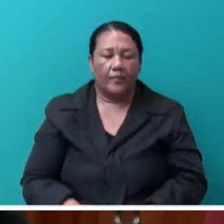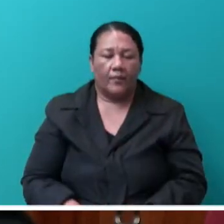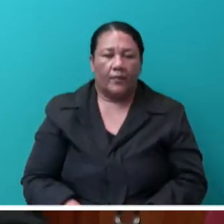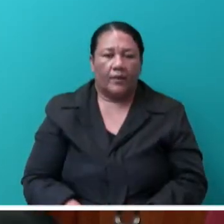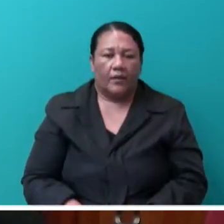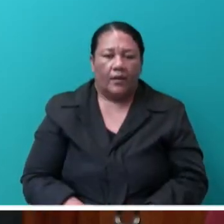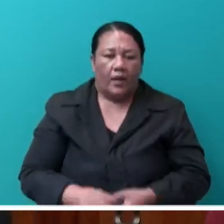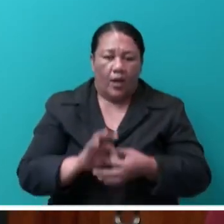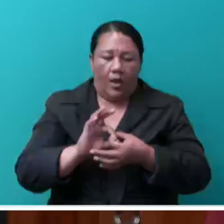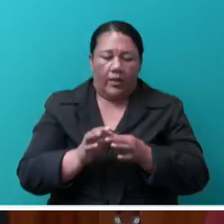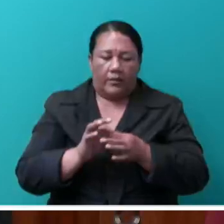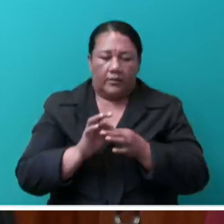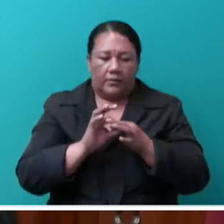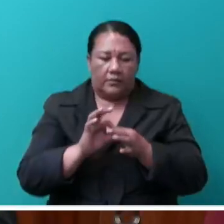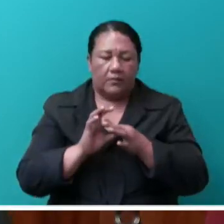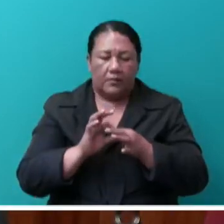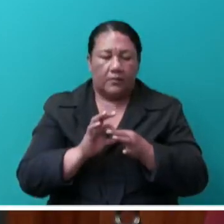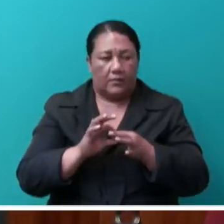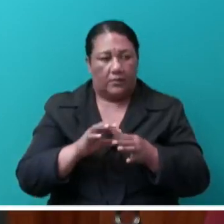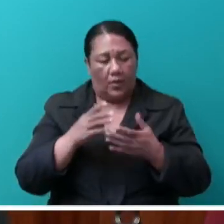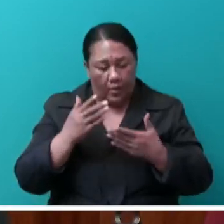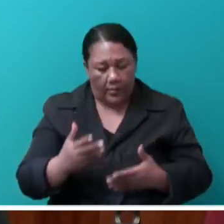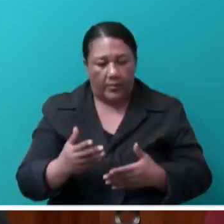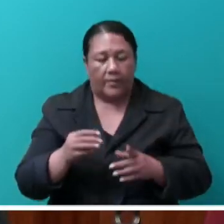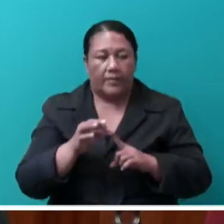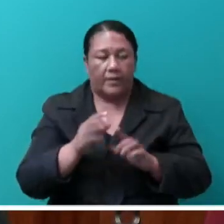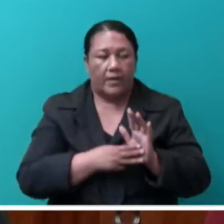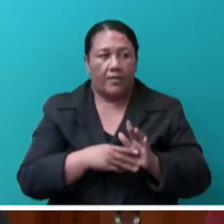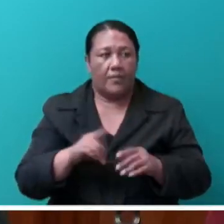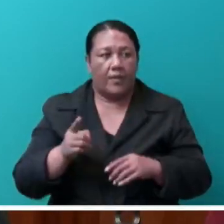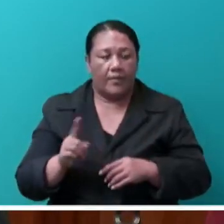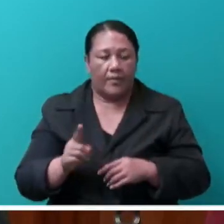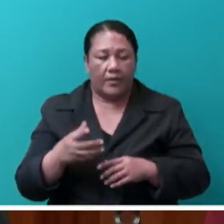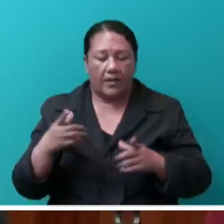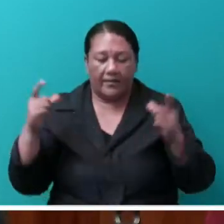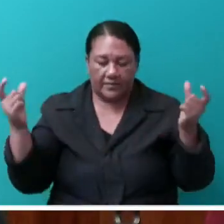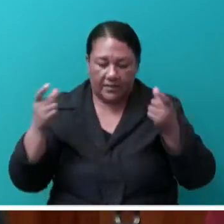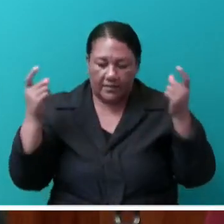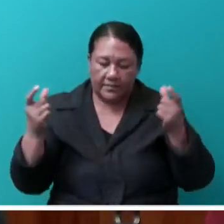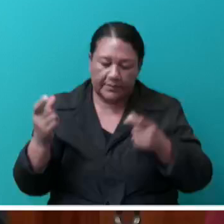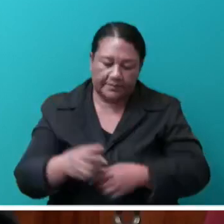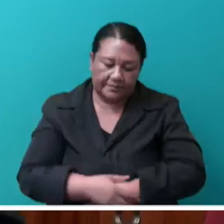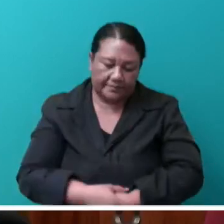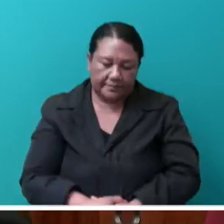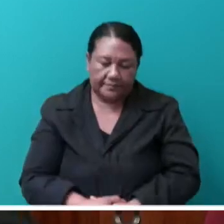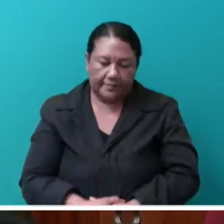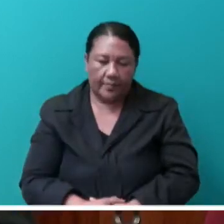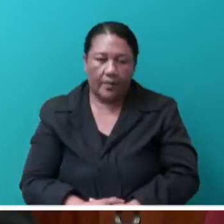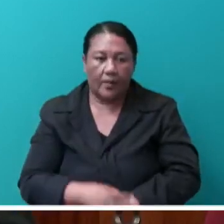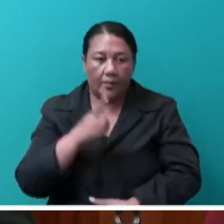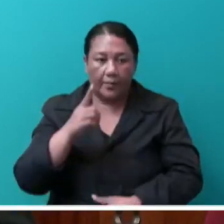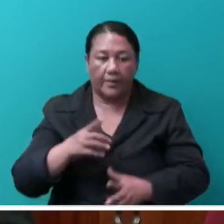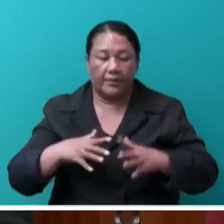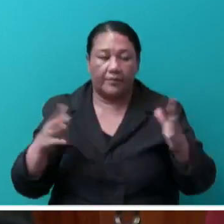Honourable Prime Minister did the groundbreaking ceremony, Honourable Speaker, for one of the biggest